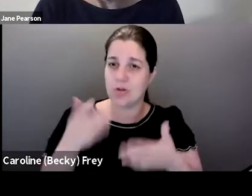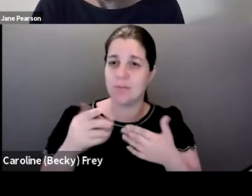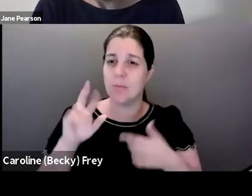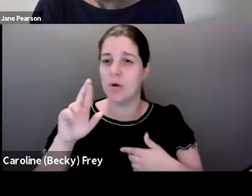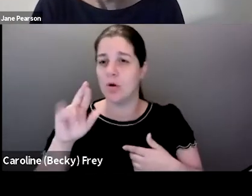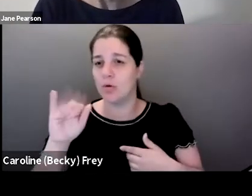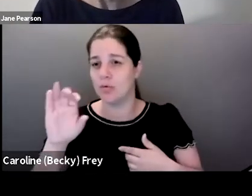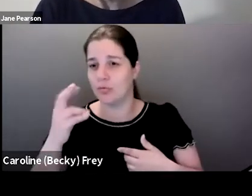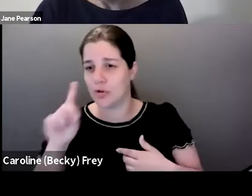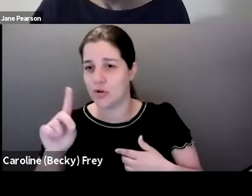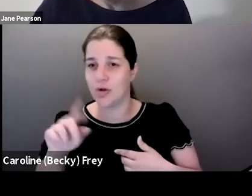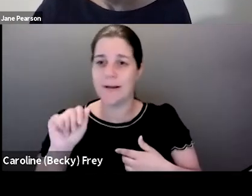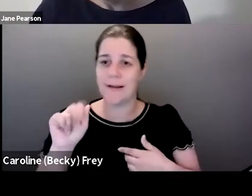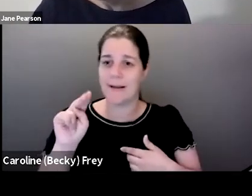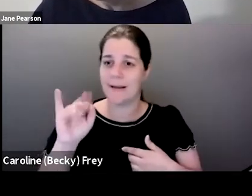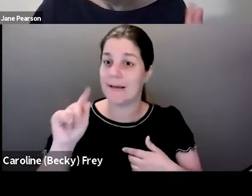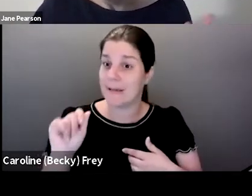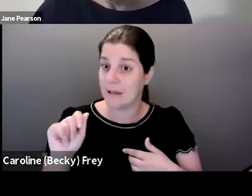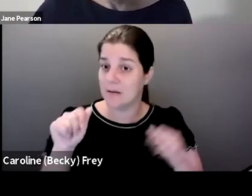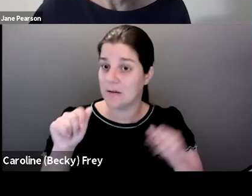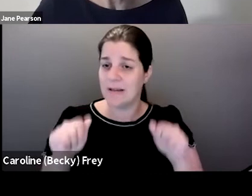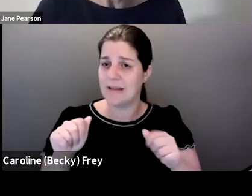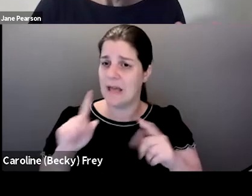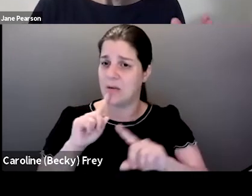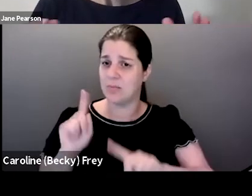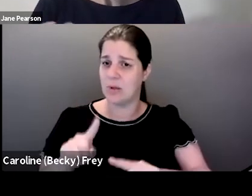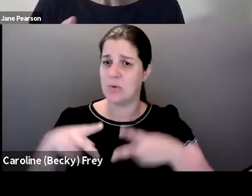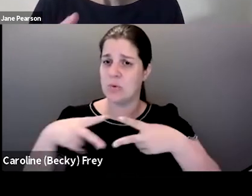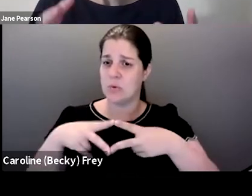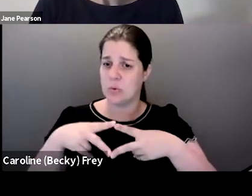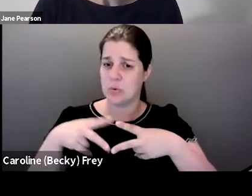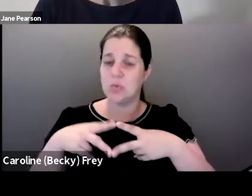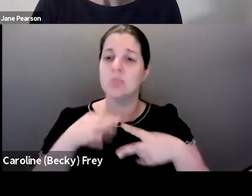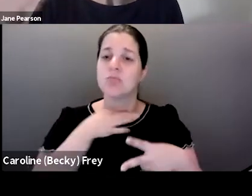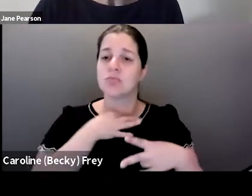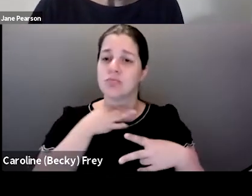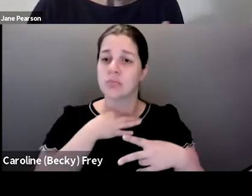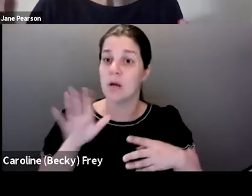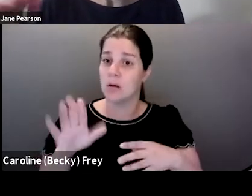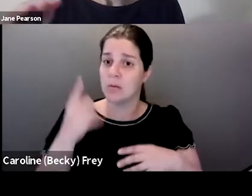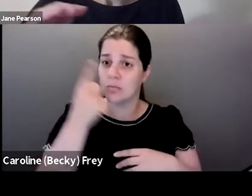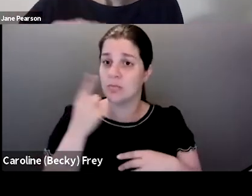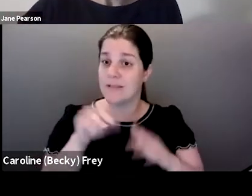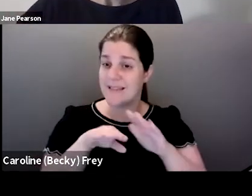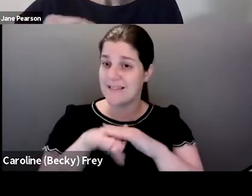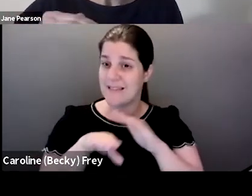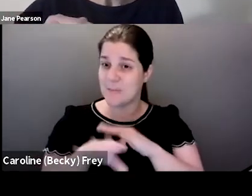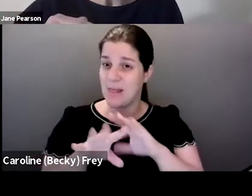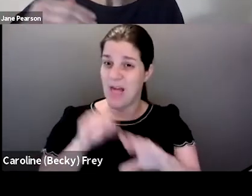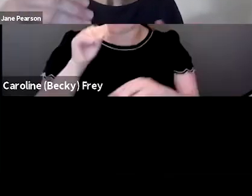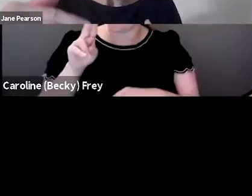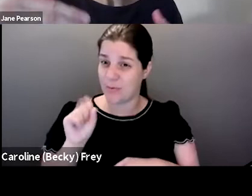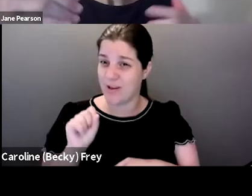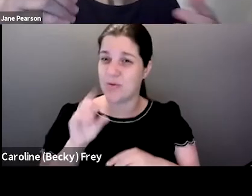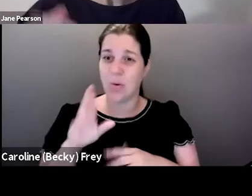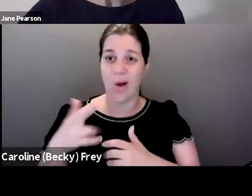or Anita or somebody from SAMHSA would address these two questions. Is it accessible outside the US, or is Canada